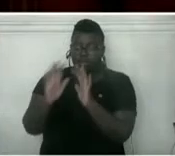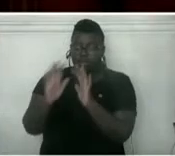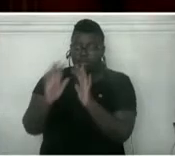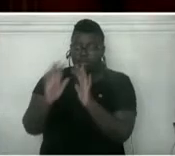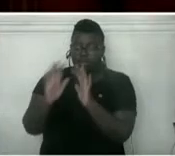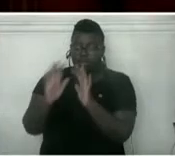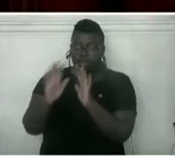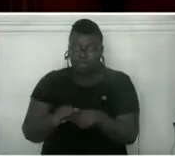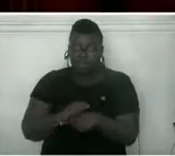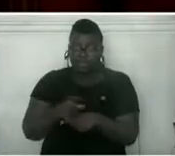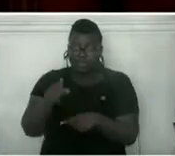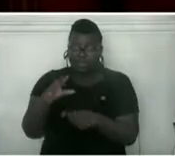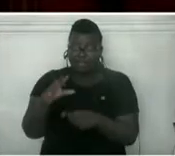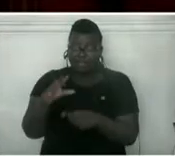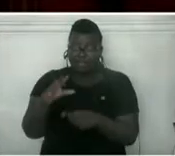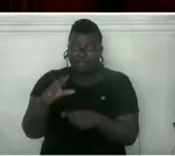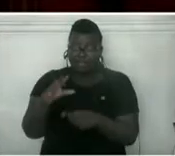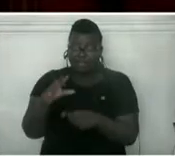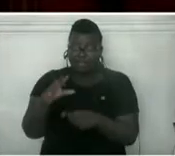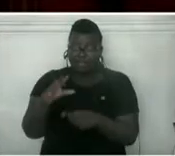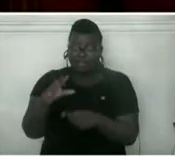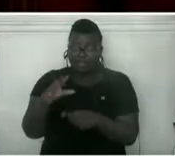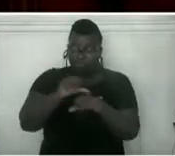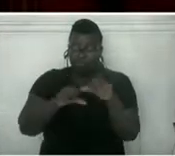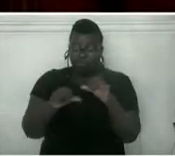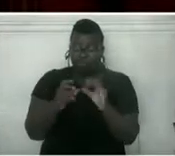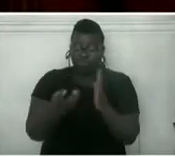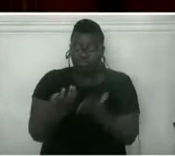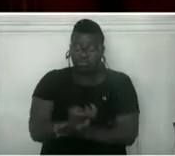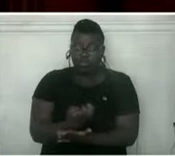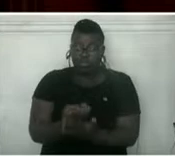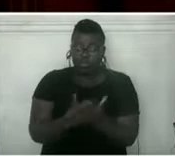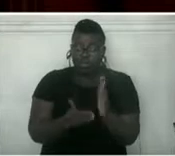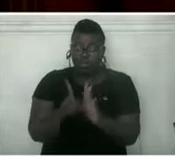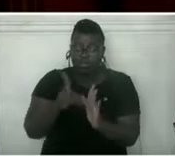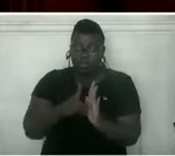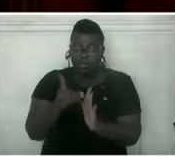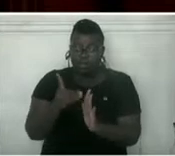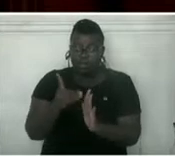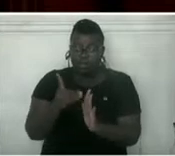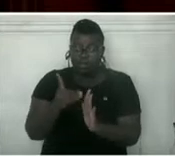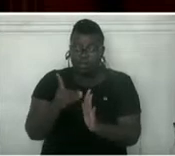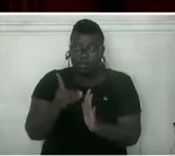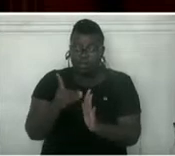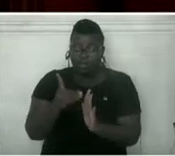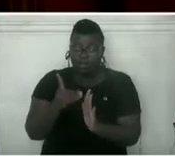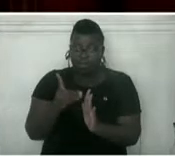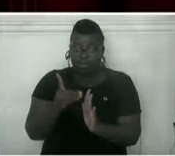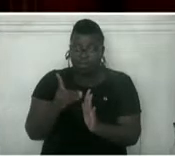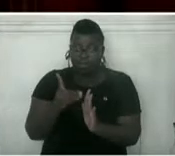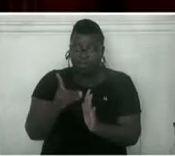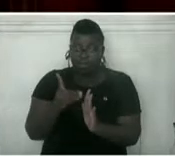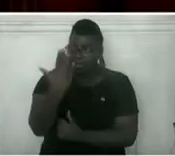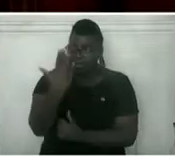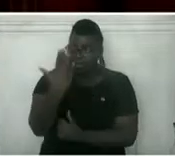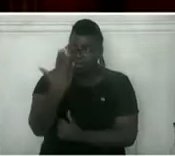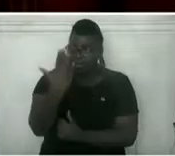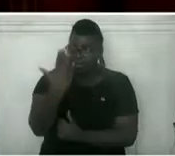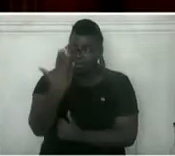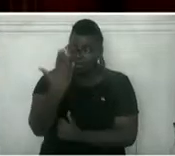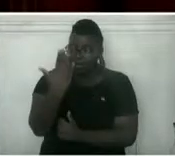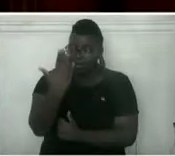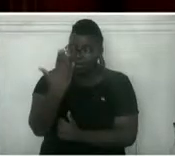is focused squarely on socio-economic development. Social development approach prescribe